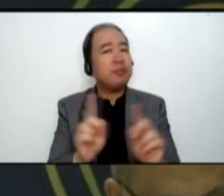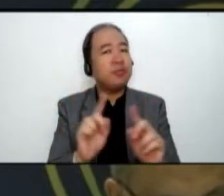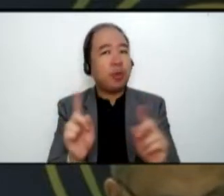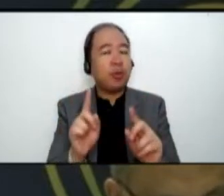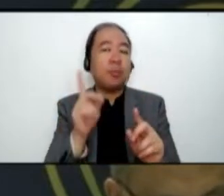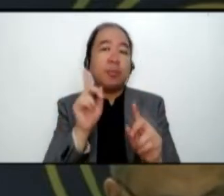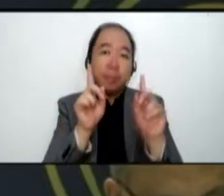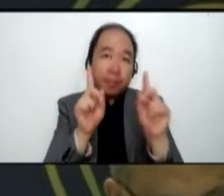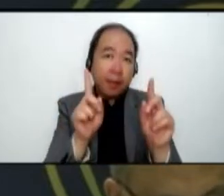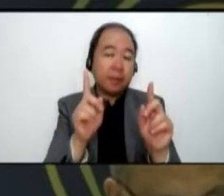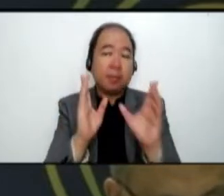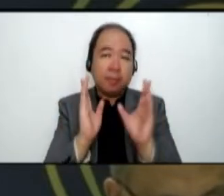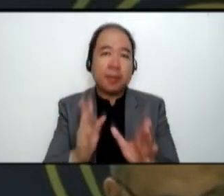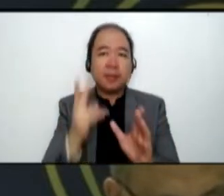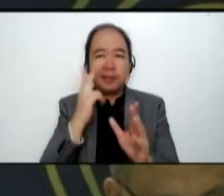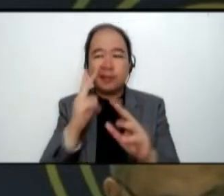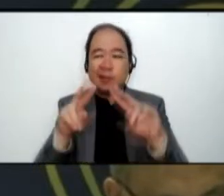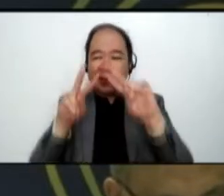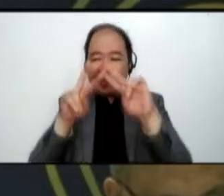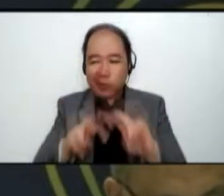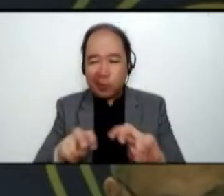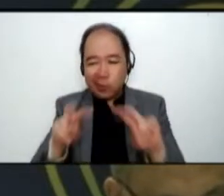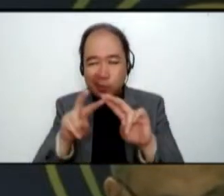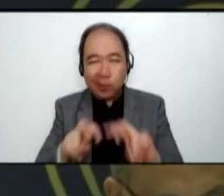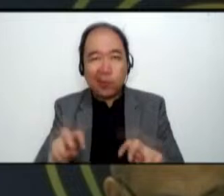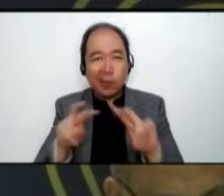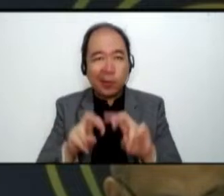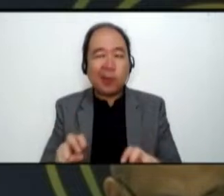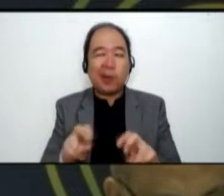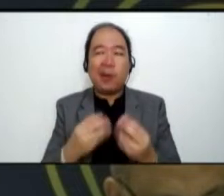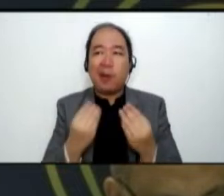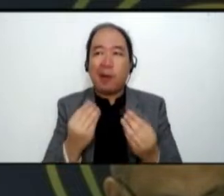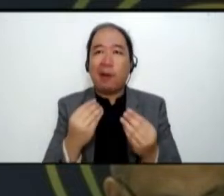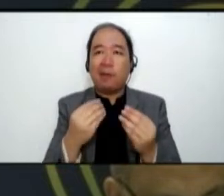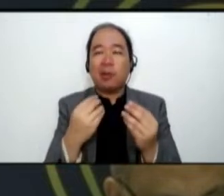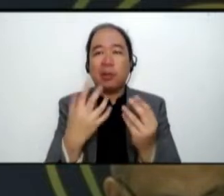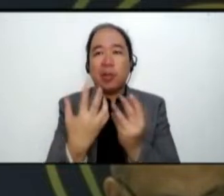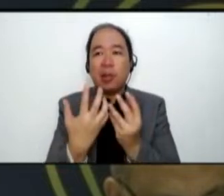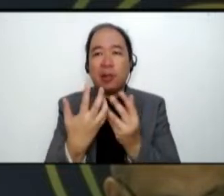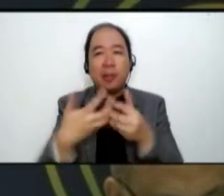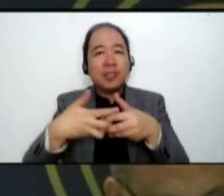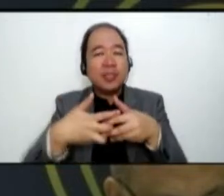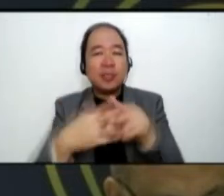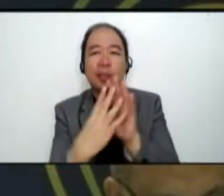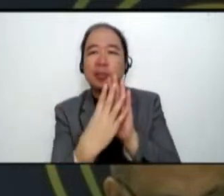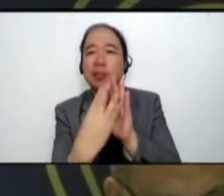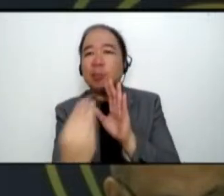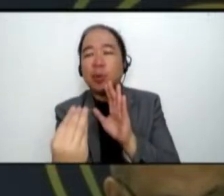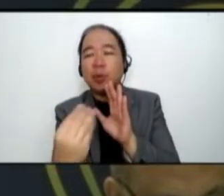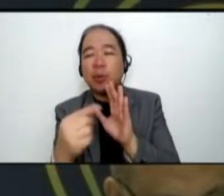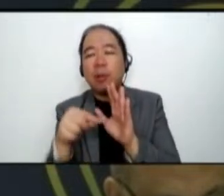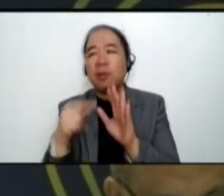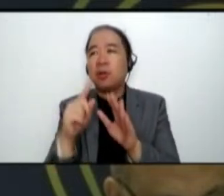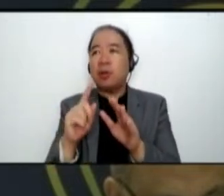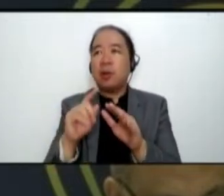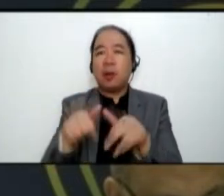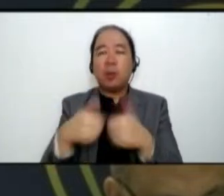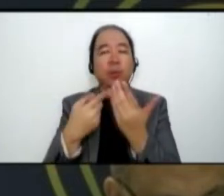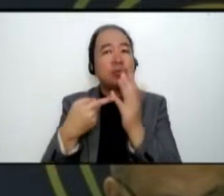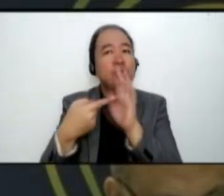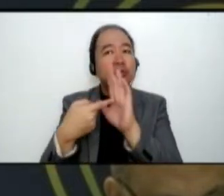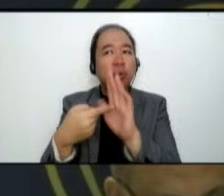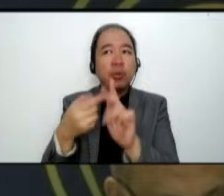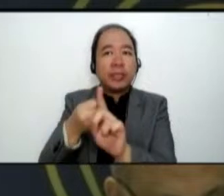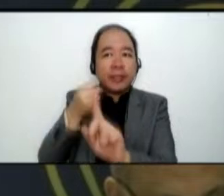the, you know, simulation models, you know, showing policymakers what are the impacts of the